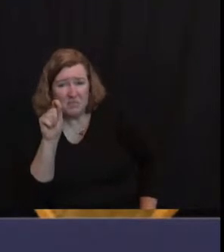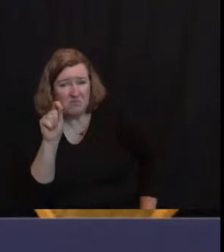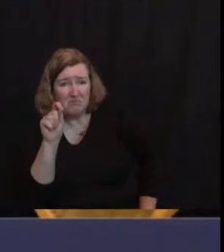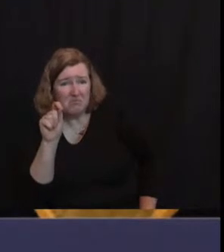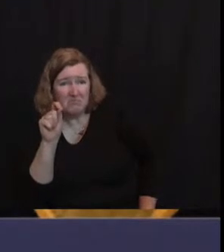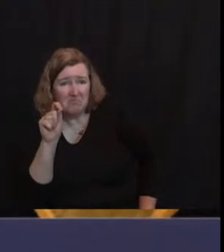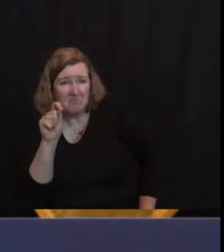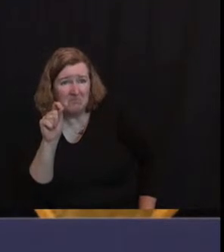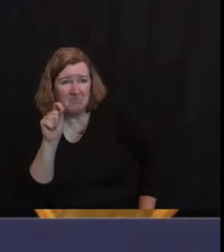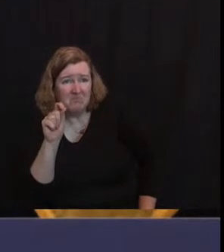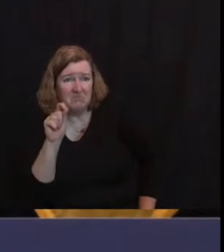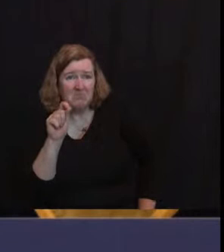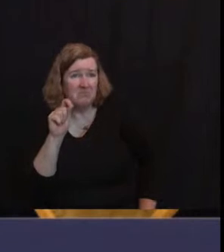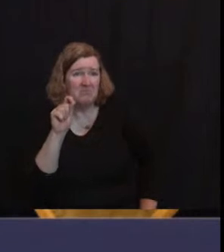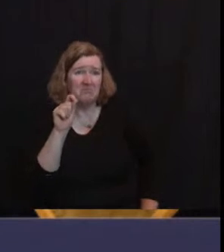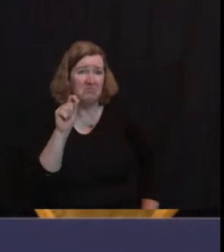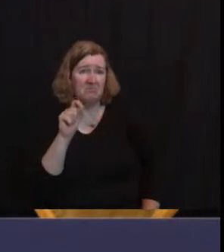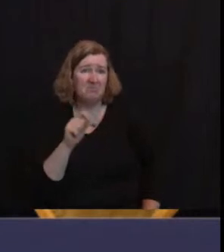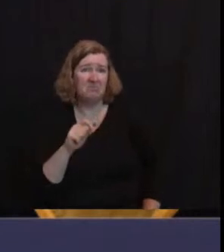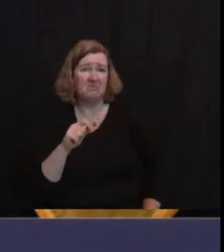to begin with.